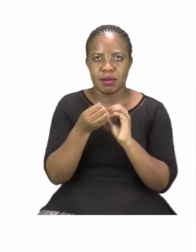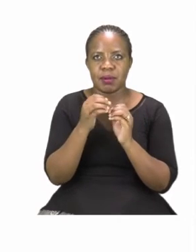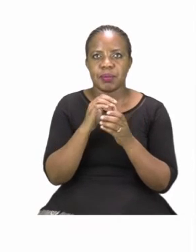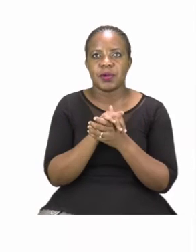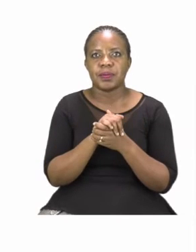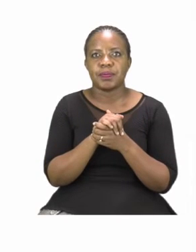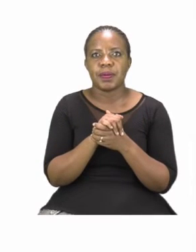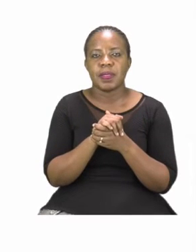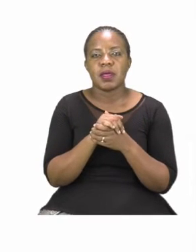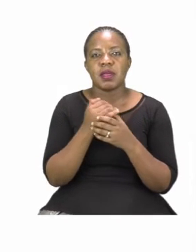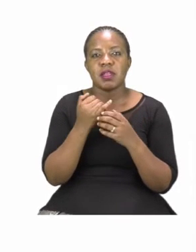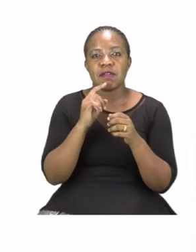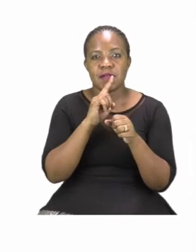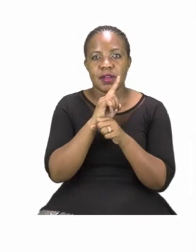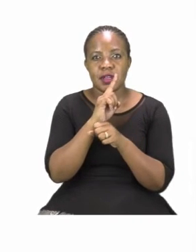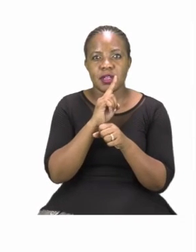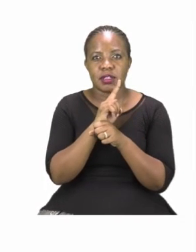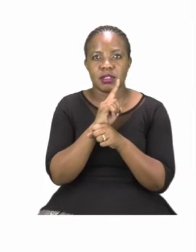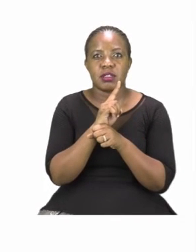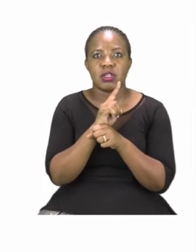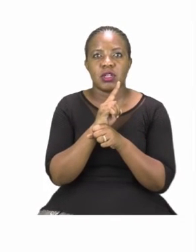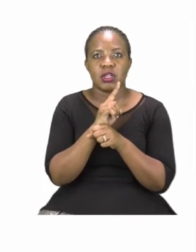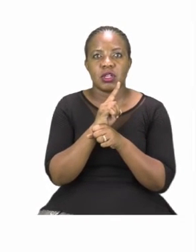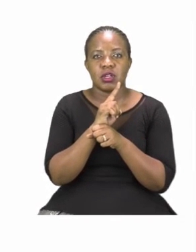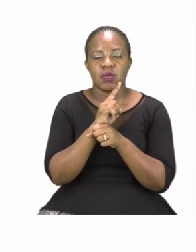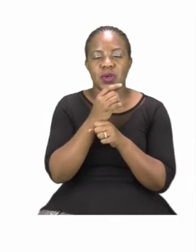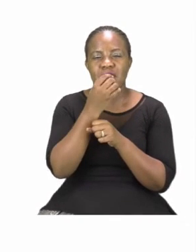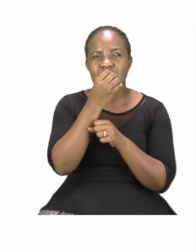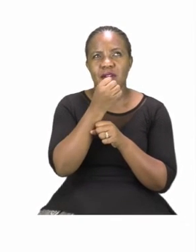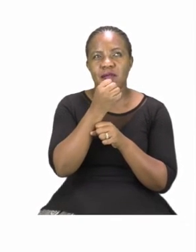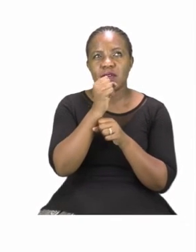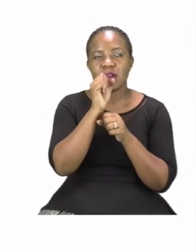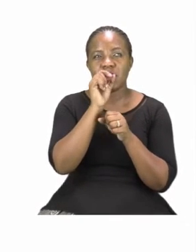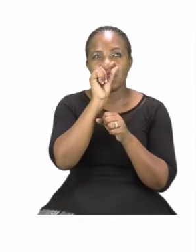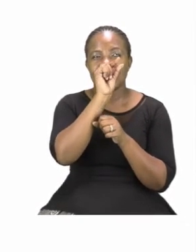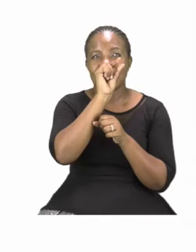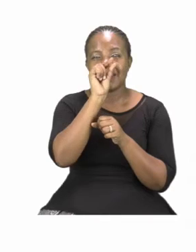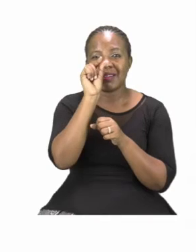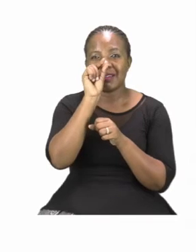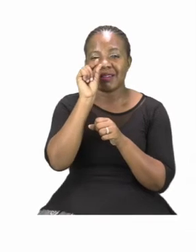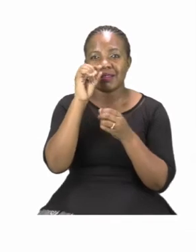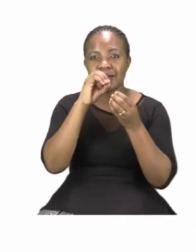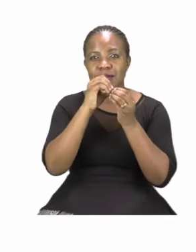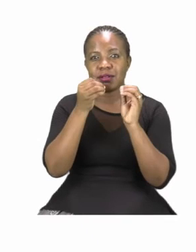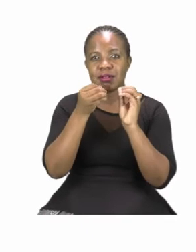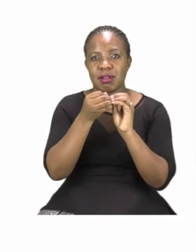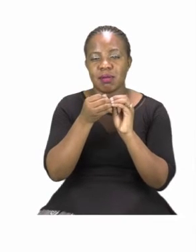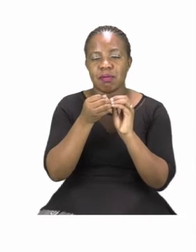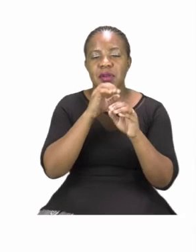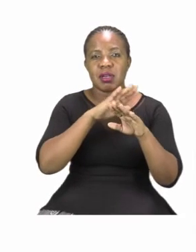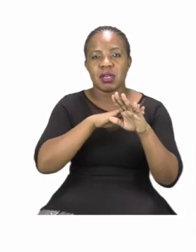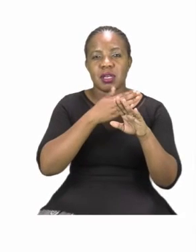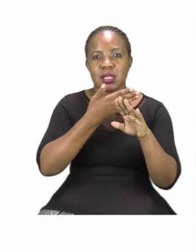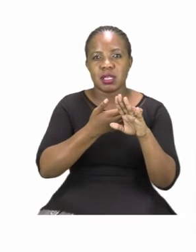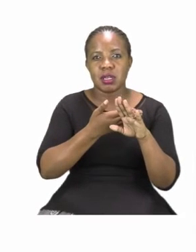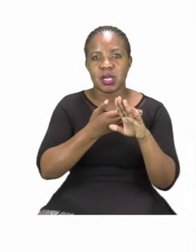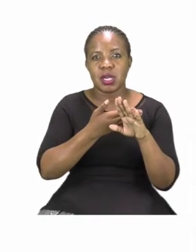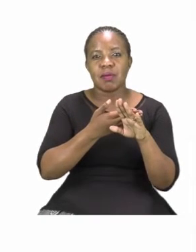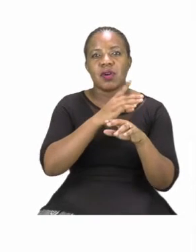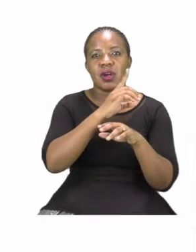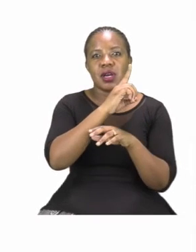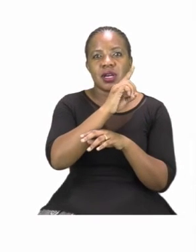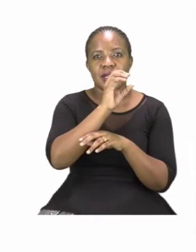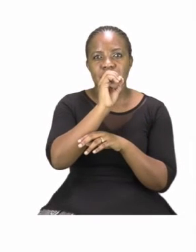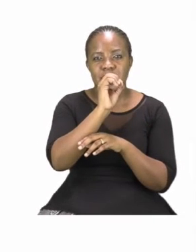add those numbers. For example, 10 plus 9. Whatever answer